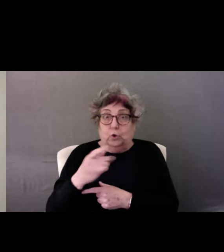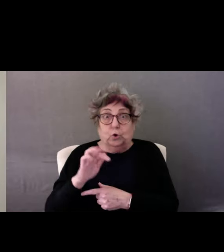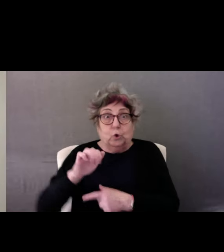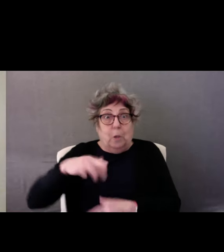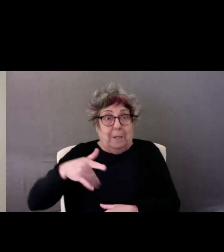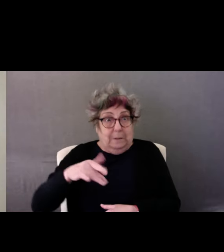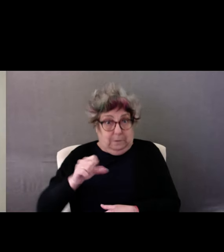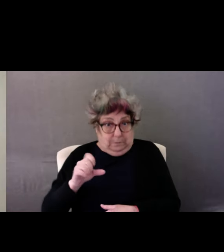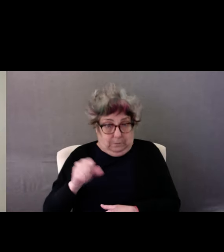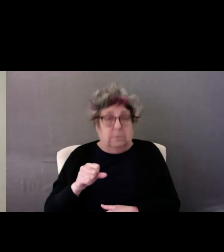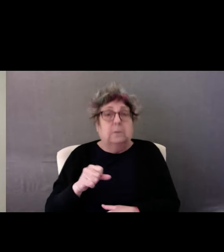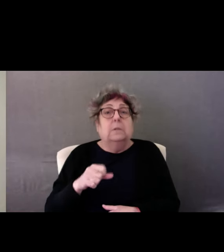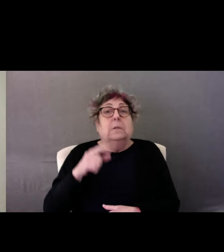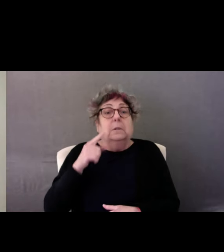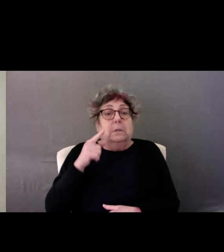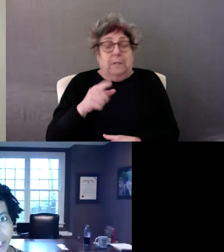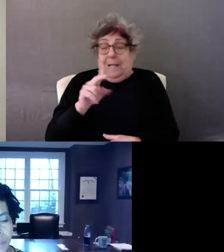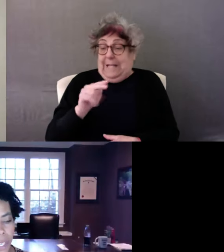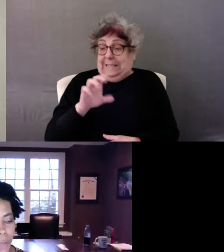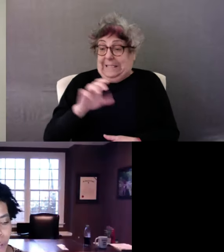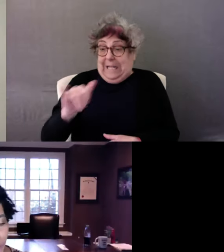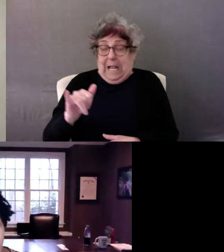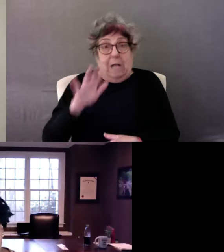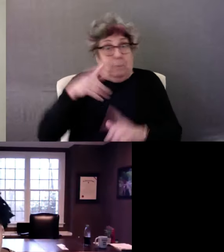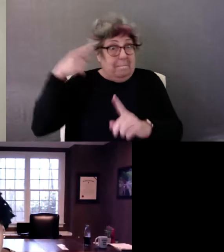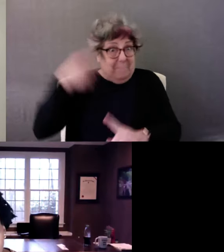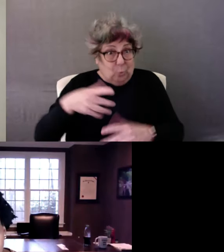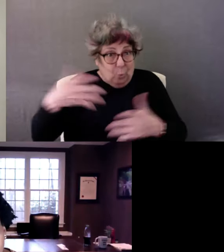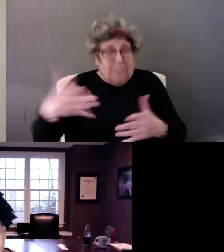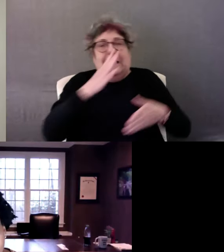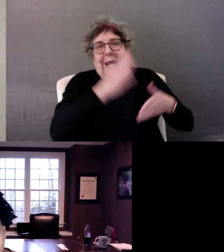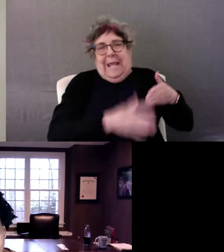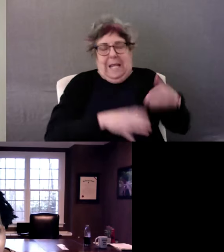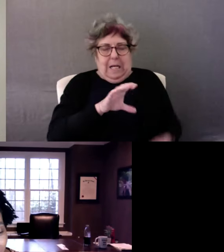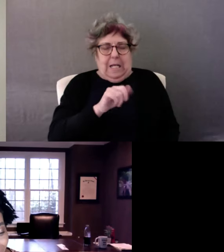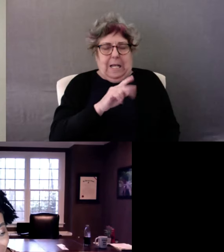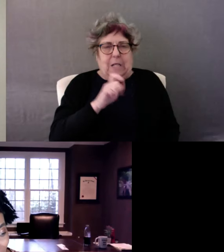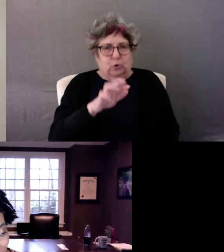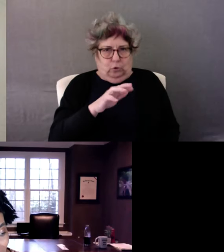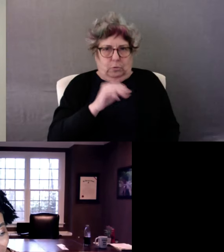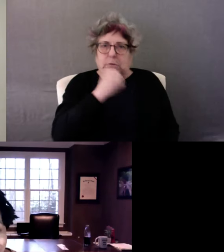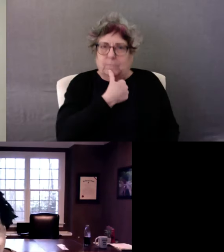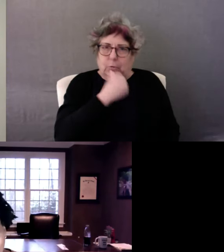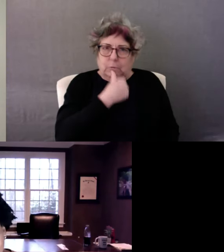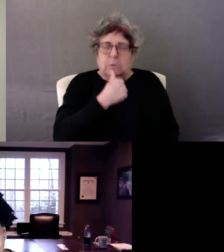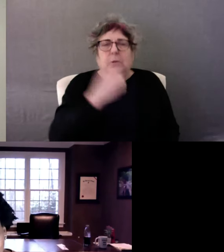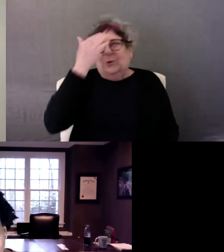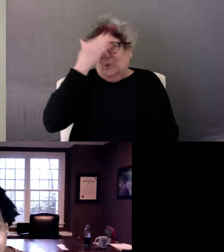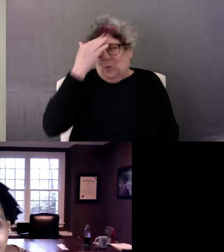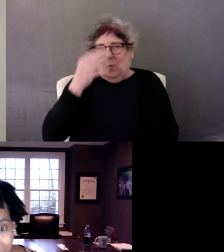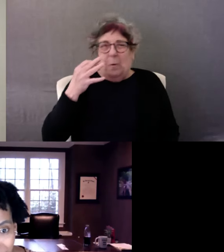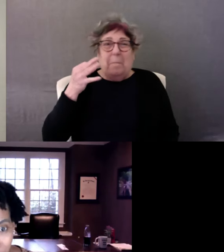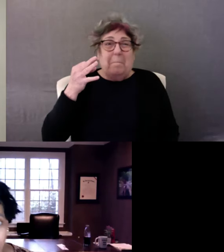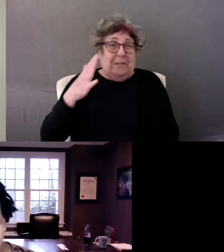NCI is to end cancer suffering. As many of you know, as pastors and lay leaders, it's our mission to end human